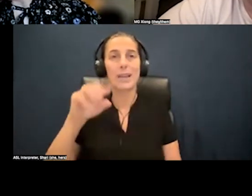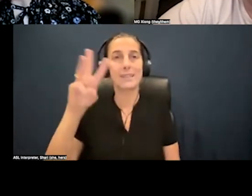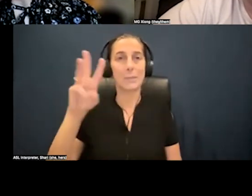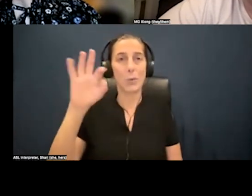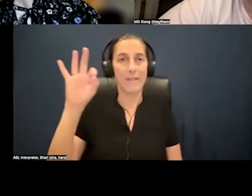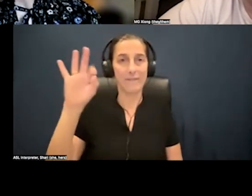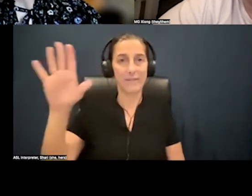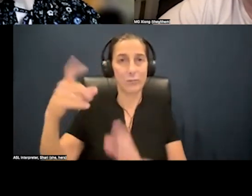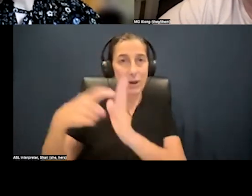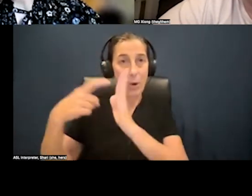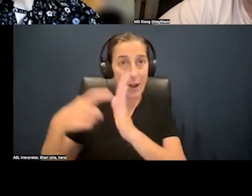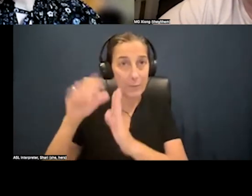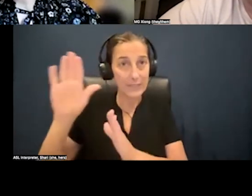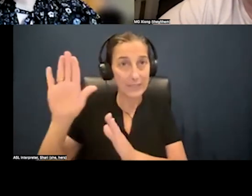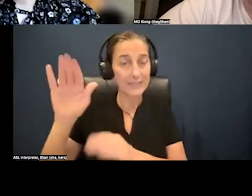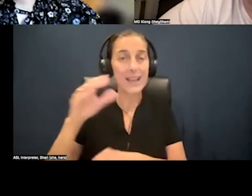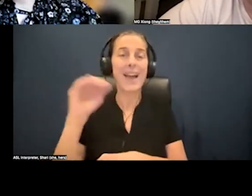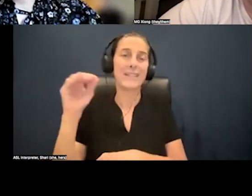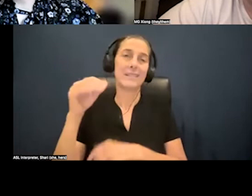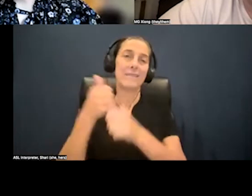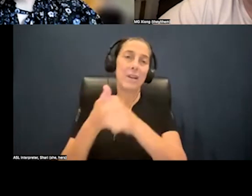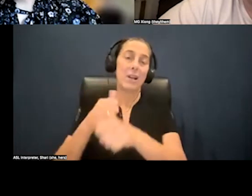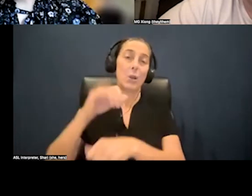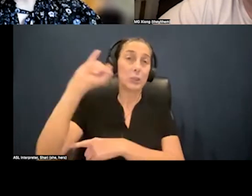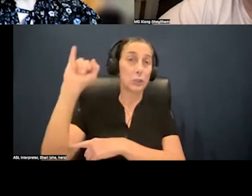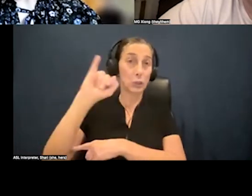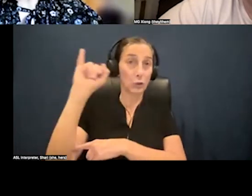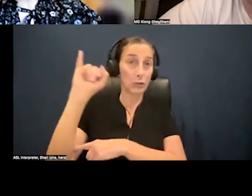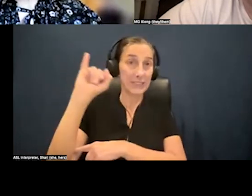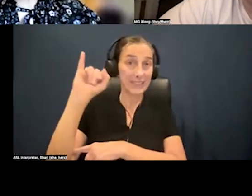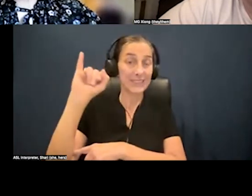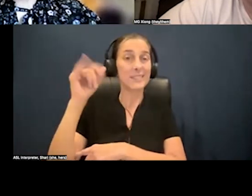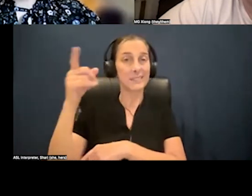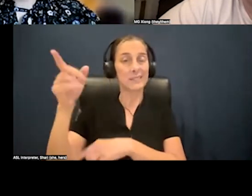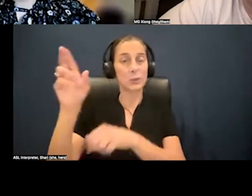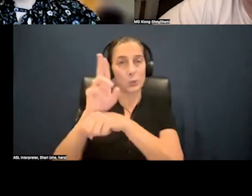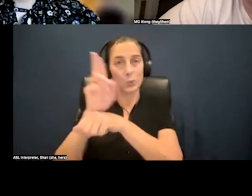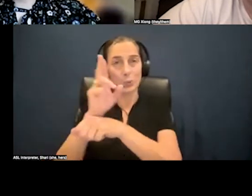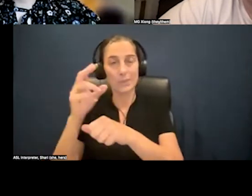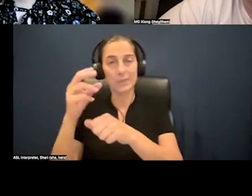are what the insurers use to authorize these procedures.